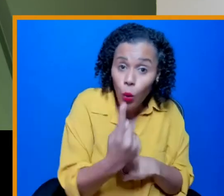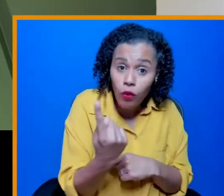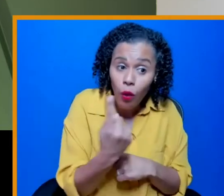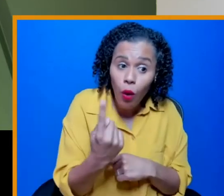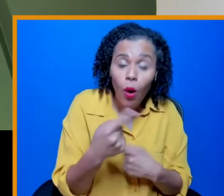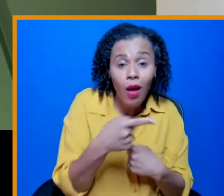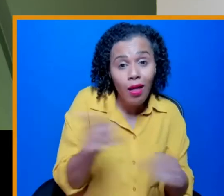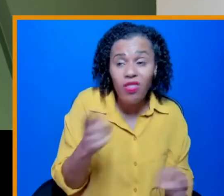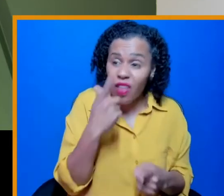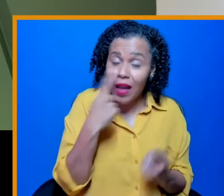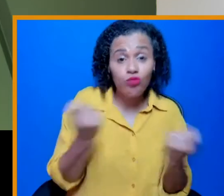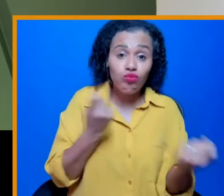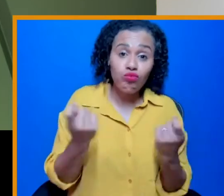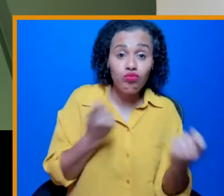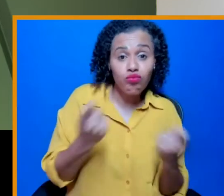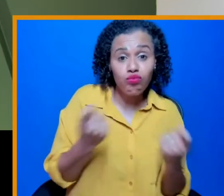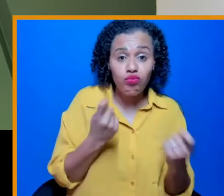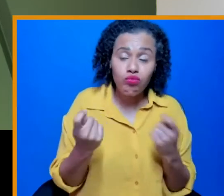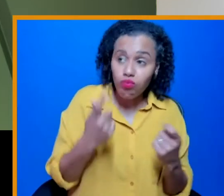deal with the cost of living crisis.